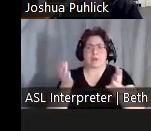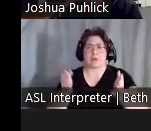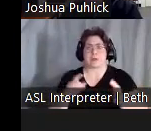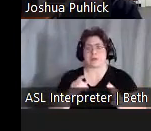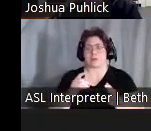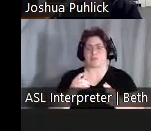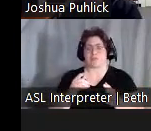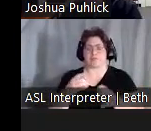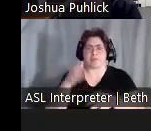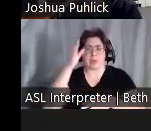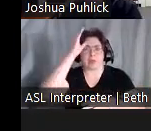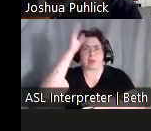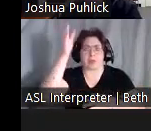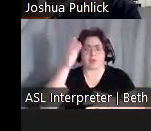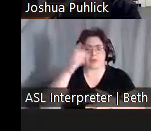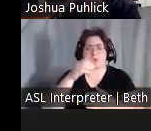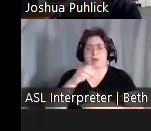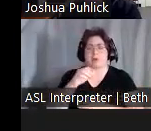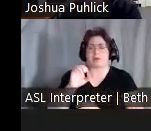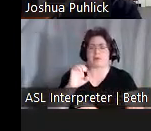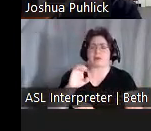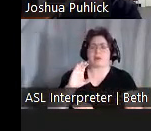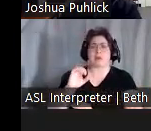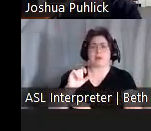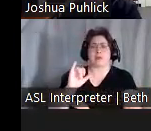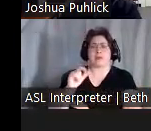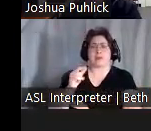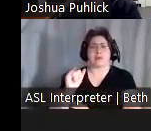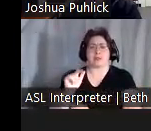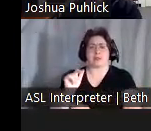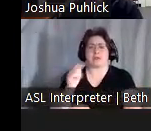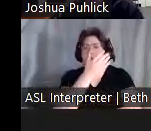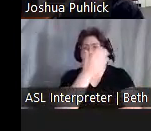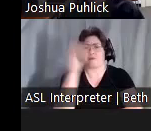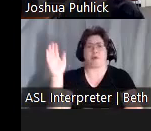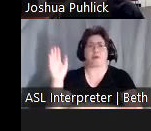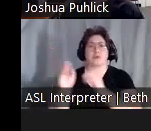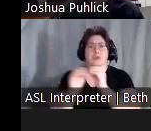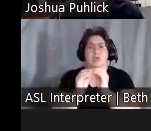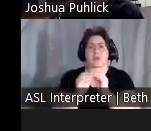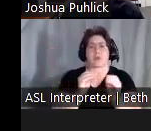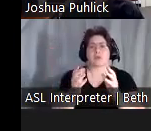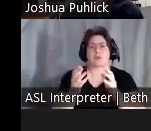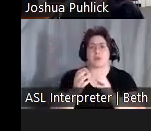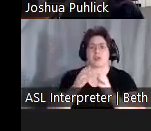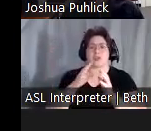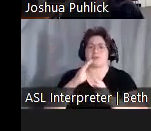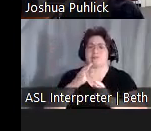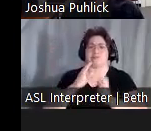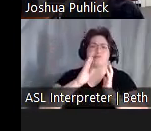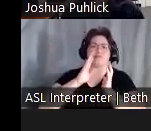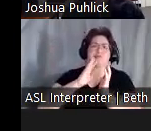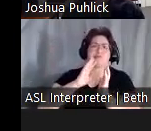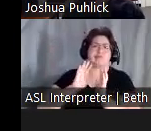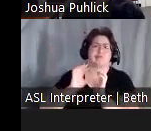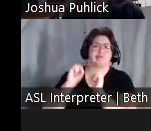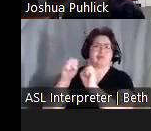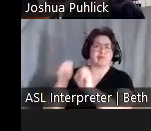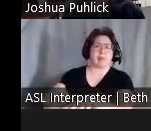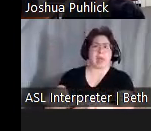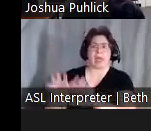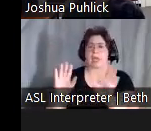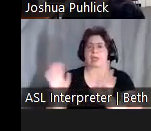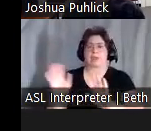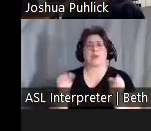of ecological forestry and ecological restoration, but many managers begin